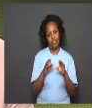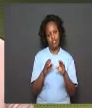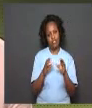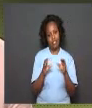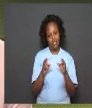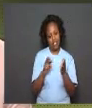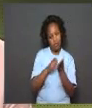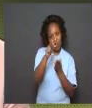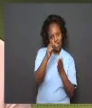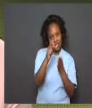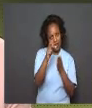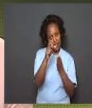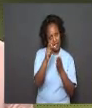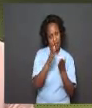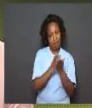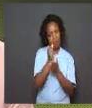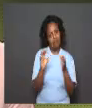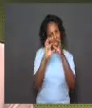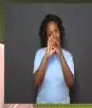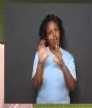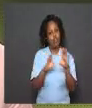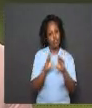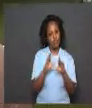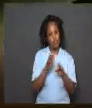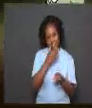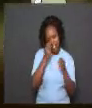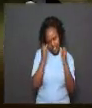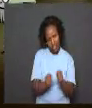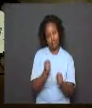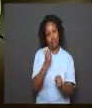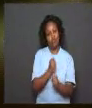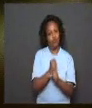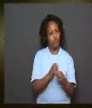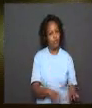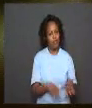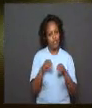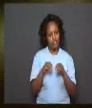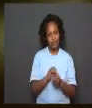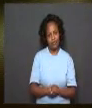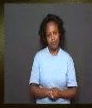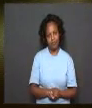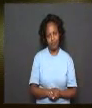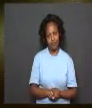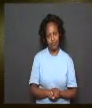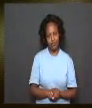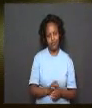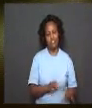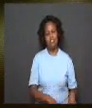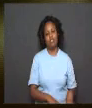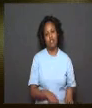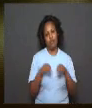democratic right. Do your best, students.